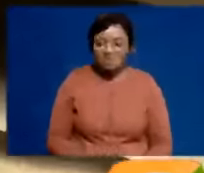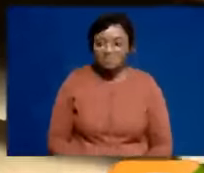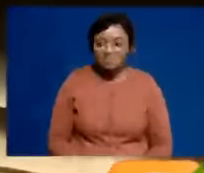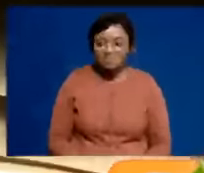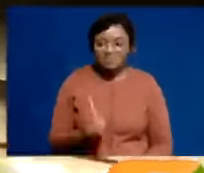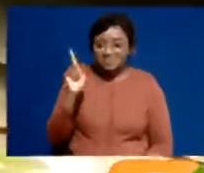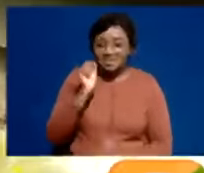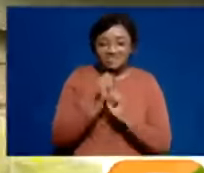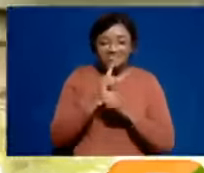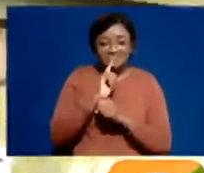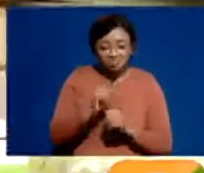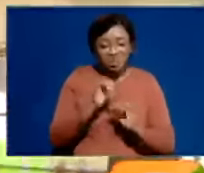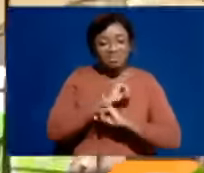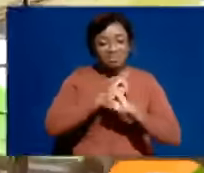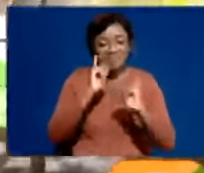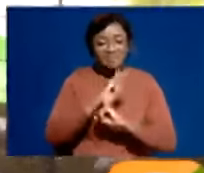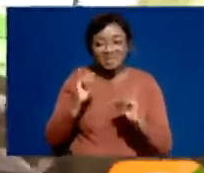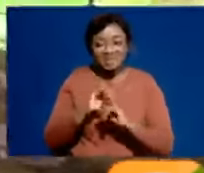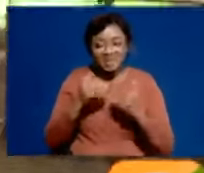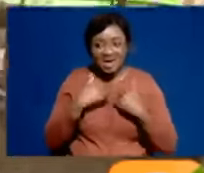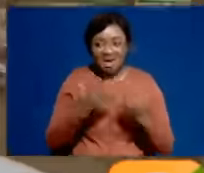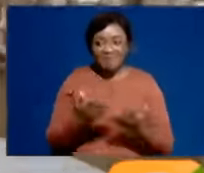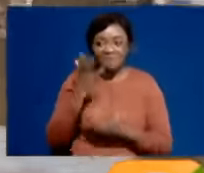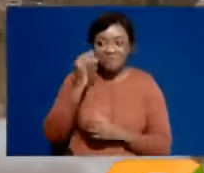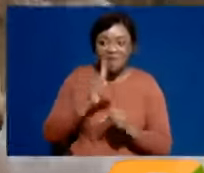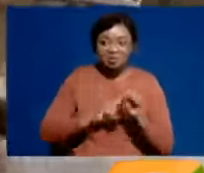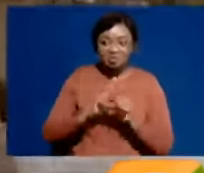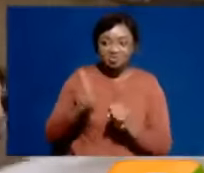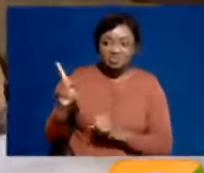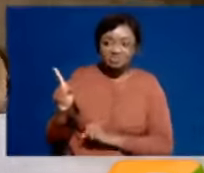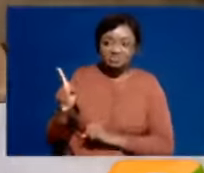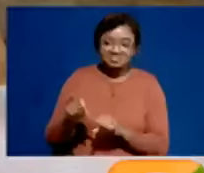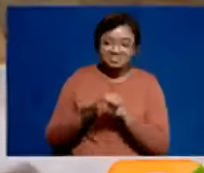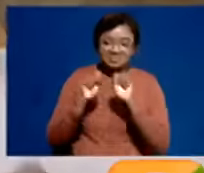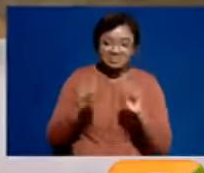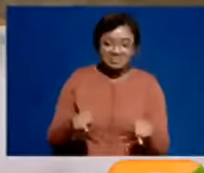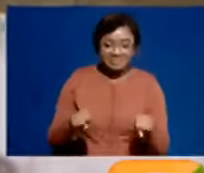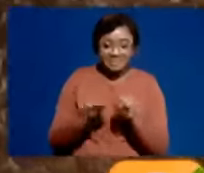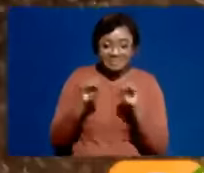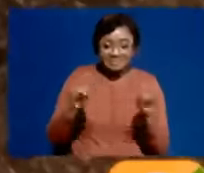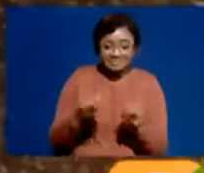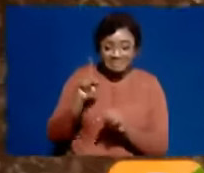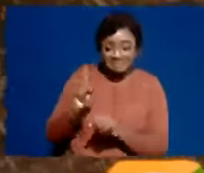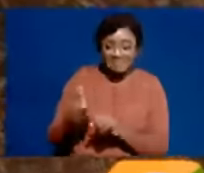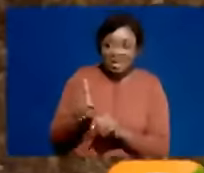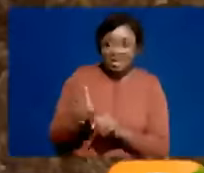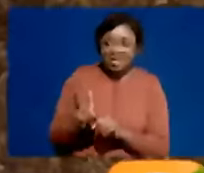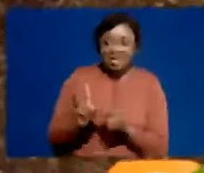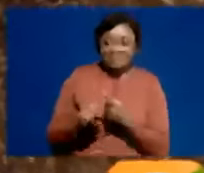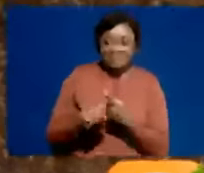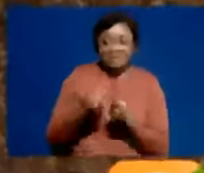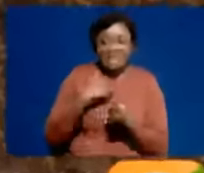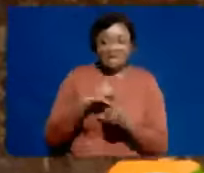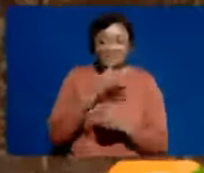ensured cleanliness of his pig sty by embracing the deep litter system. The system entails use of dry